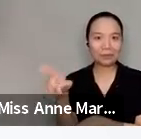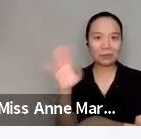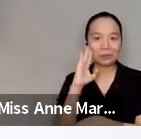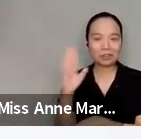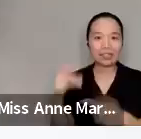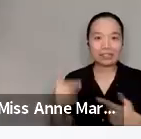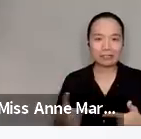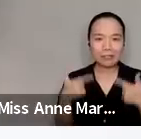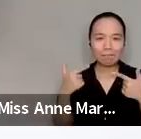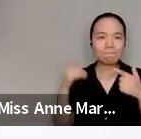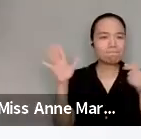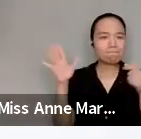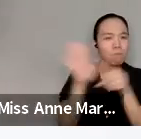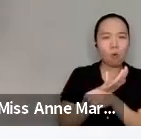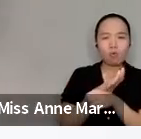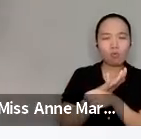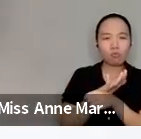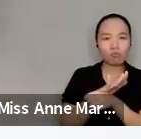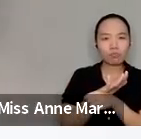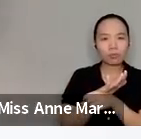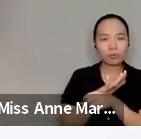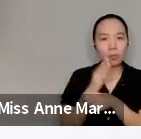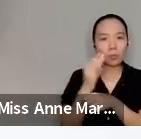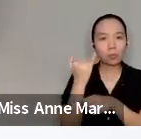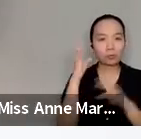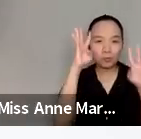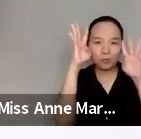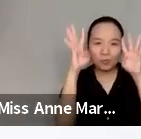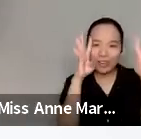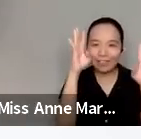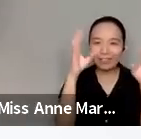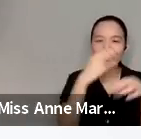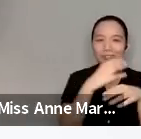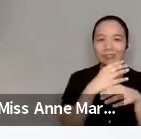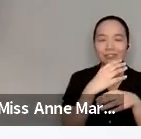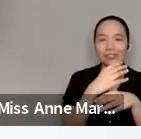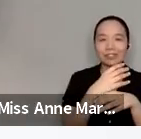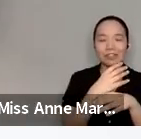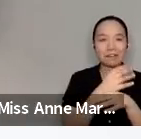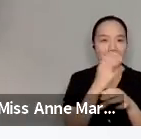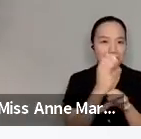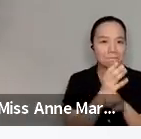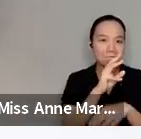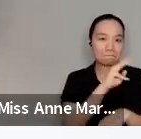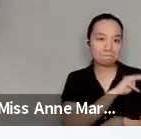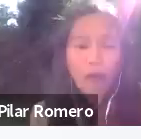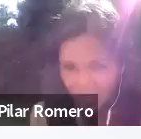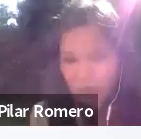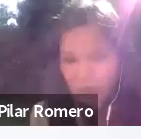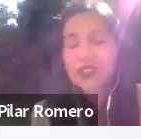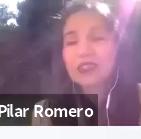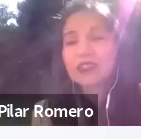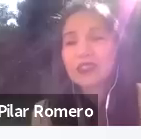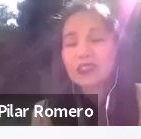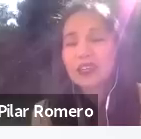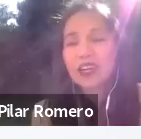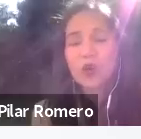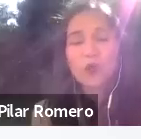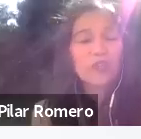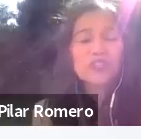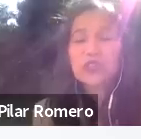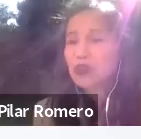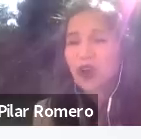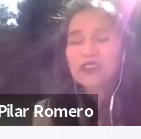the full their being creative ministers and missionaries. With